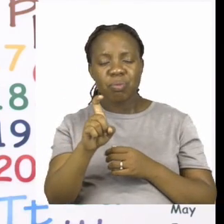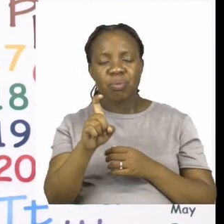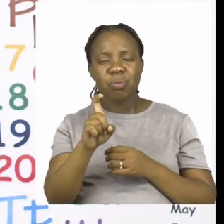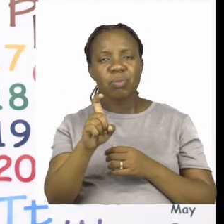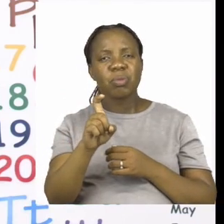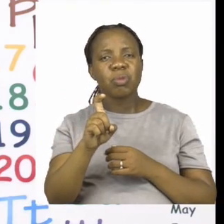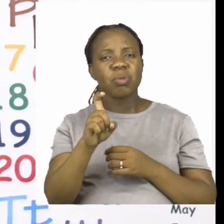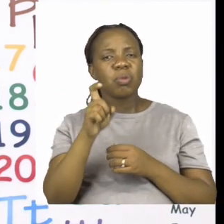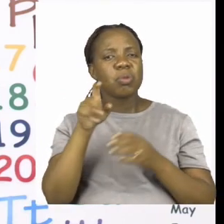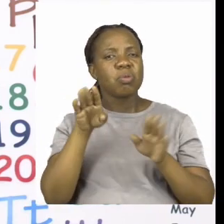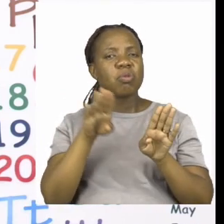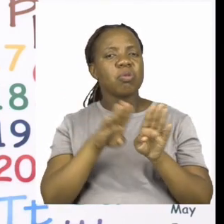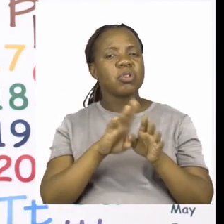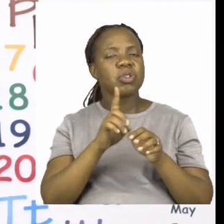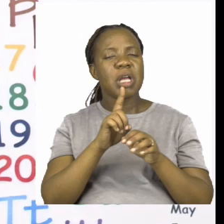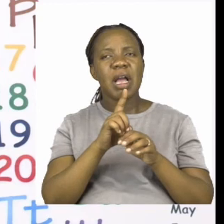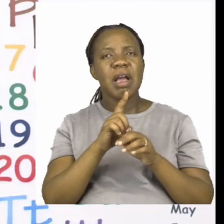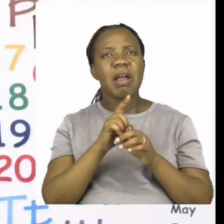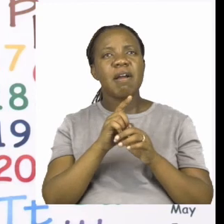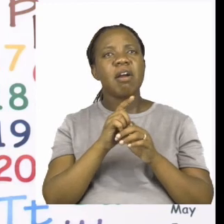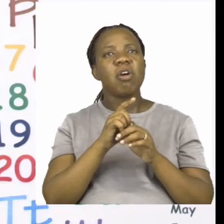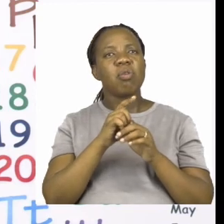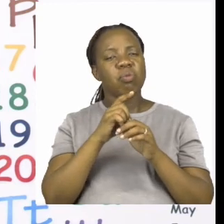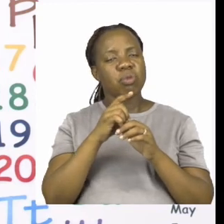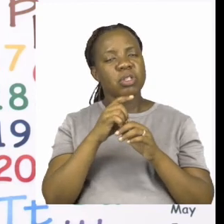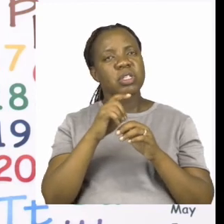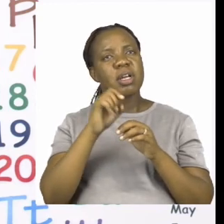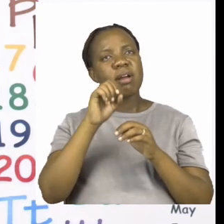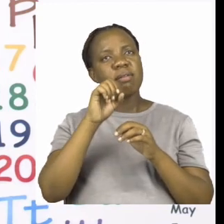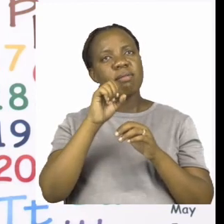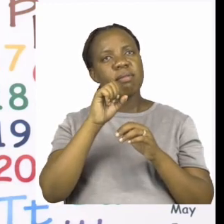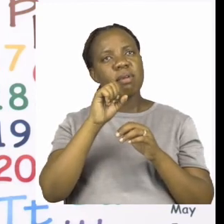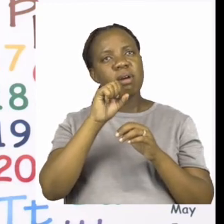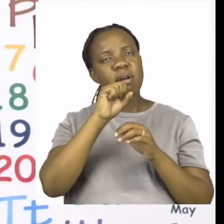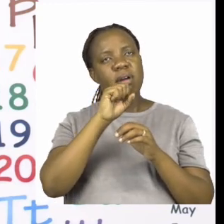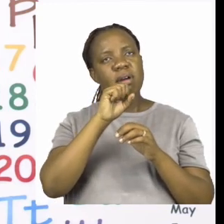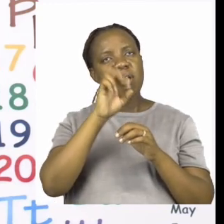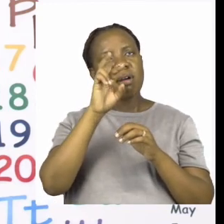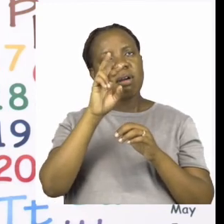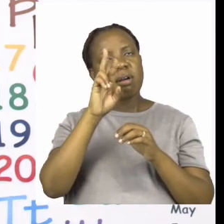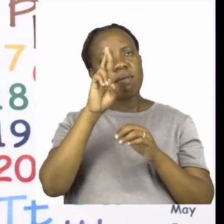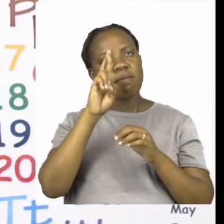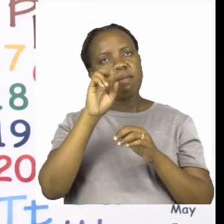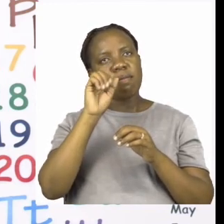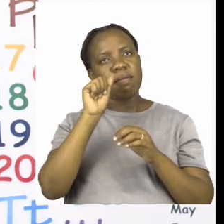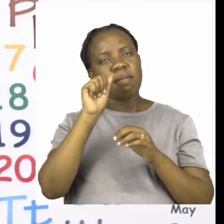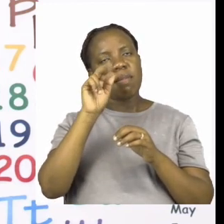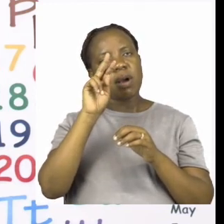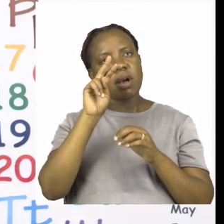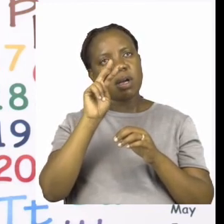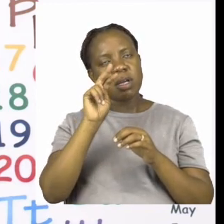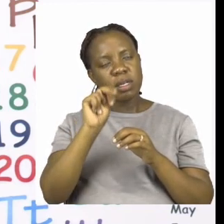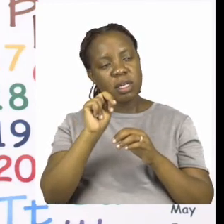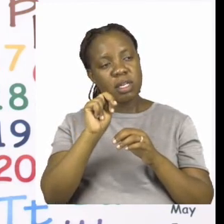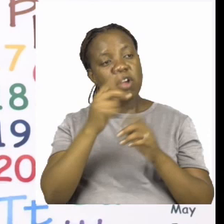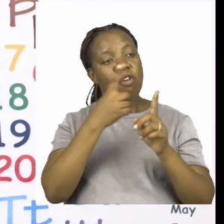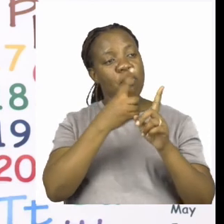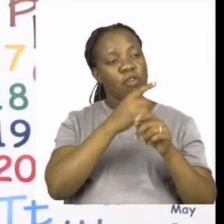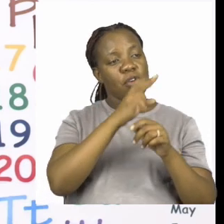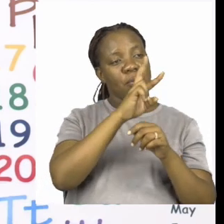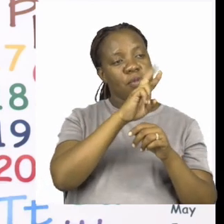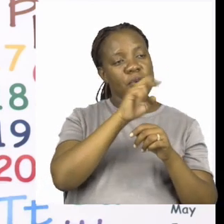with sentence number 2. You need to now go ahead and do the same with all the other